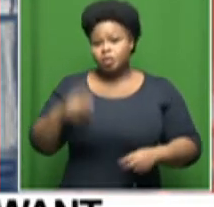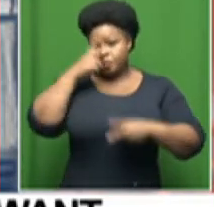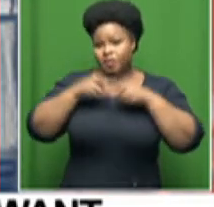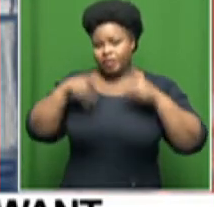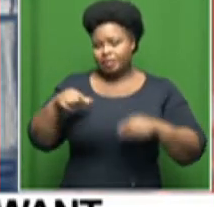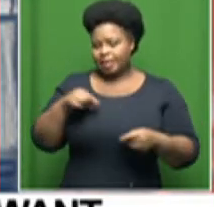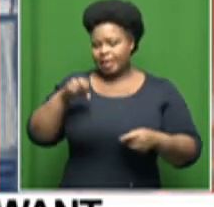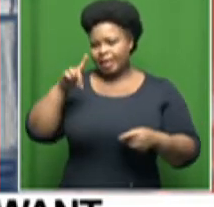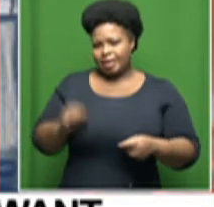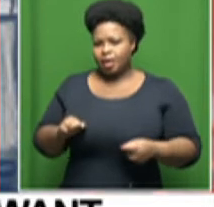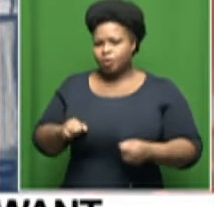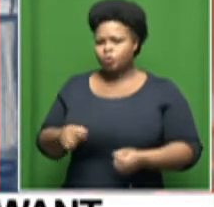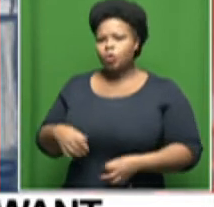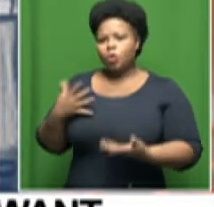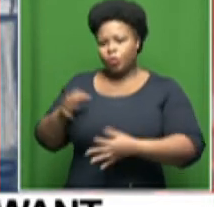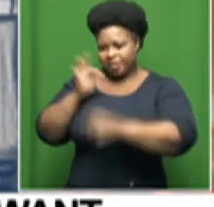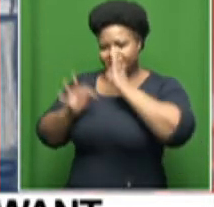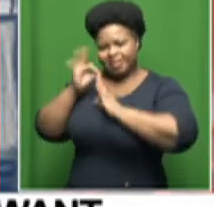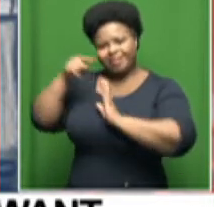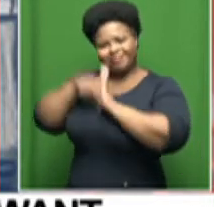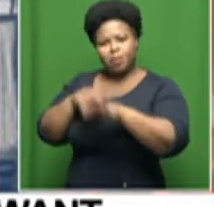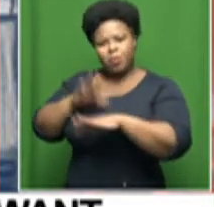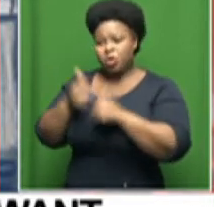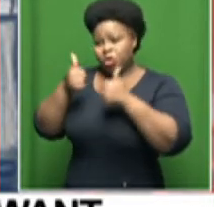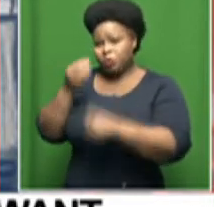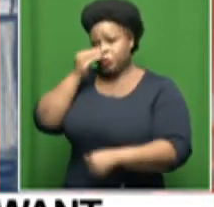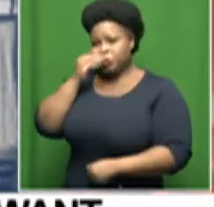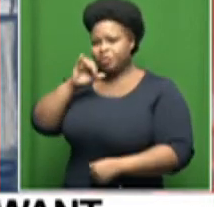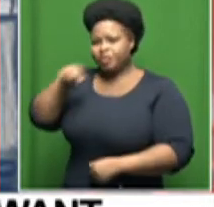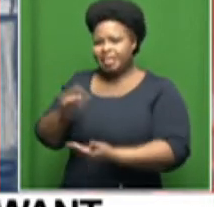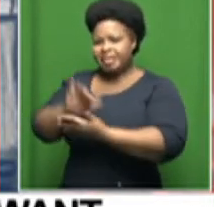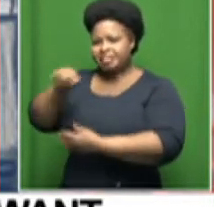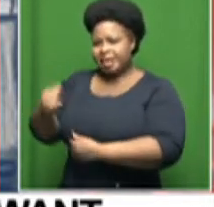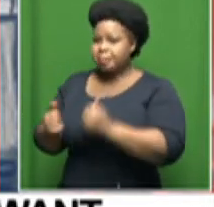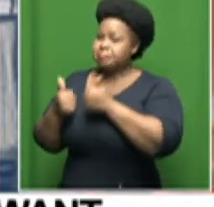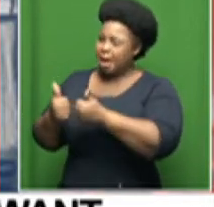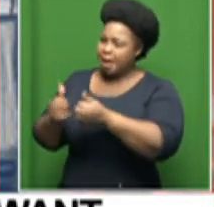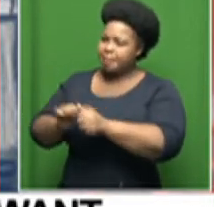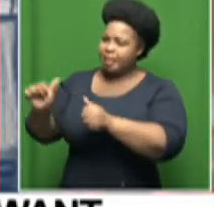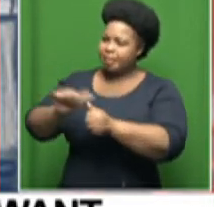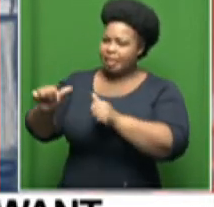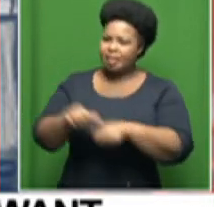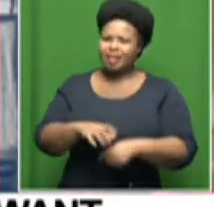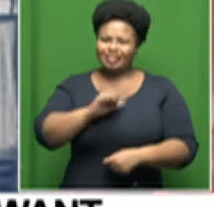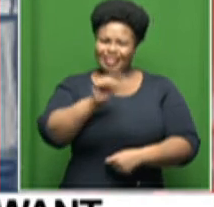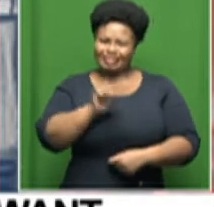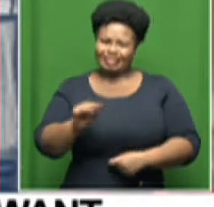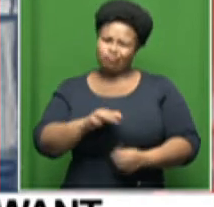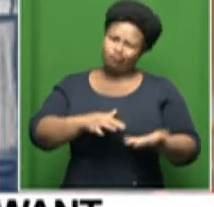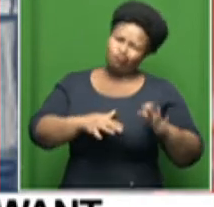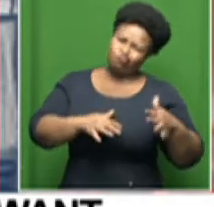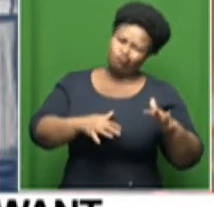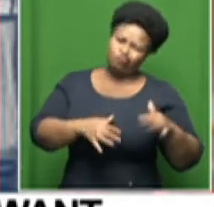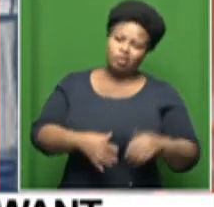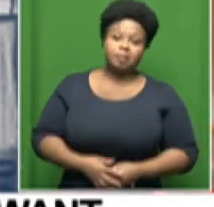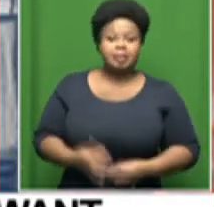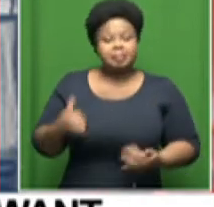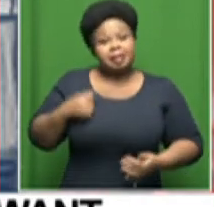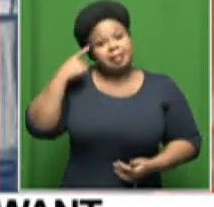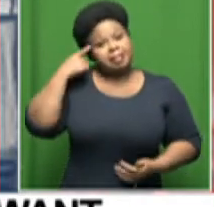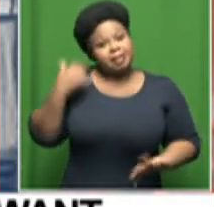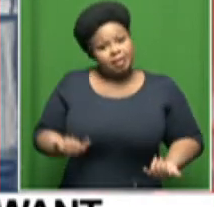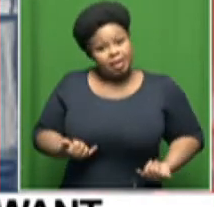presented to us with regard to the Johnson & Johnson vaccine, and also maybe other vaccines. So I think this scientific